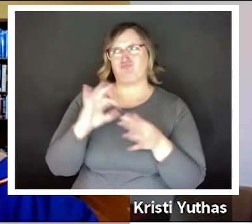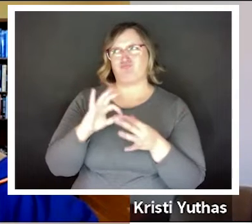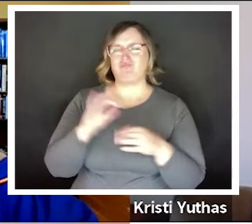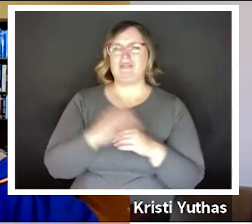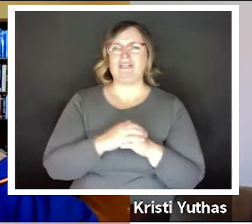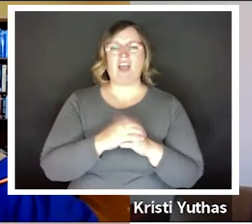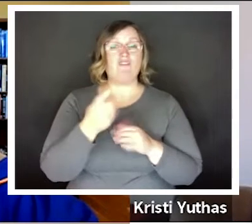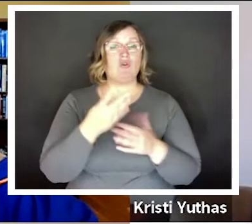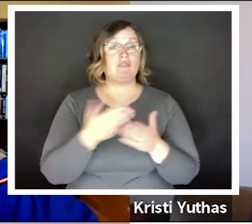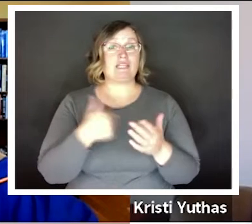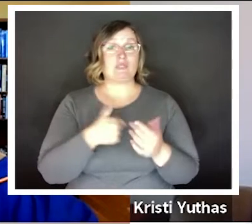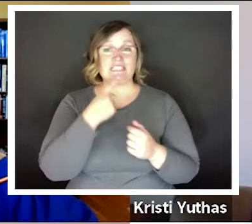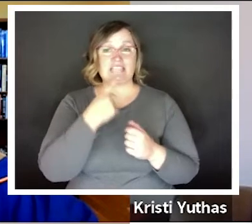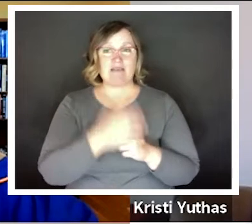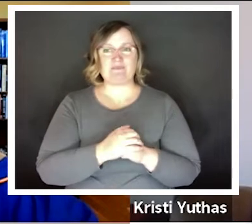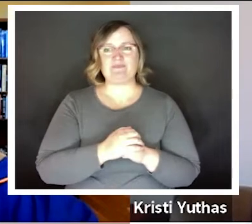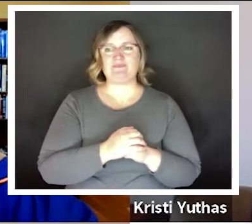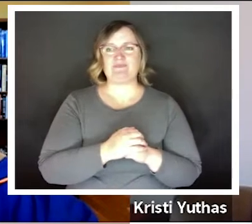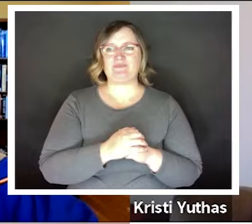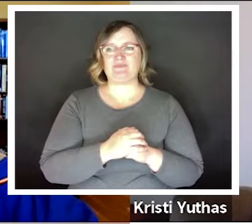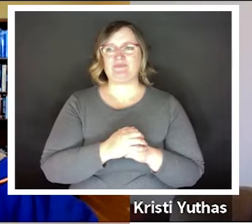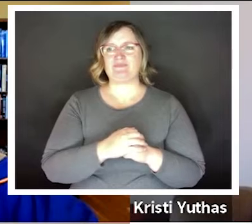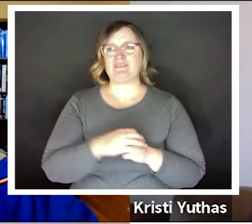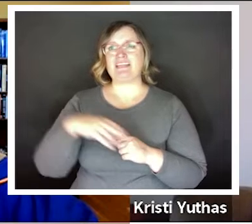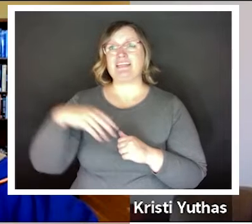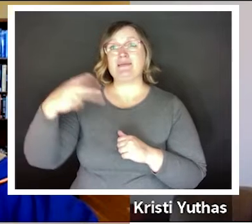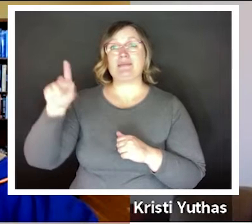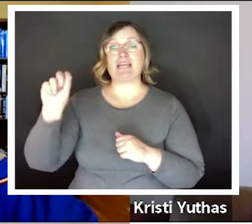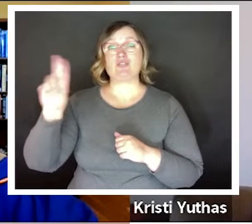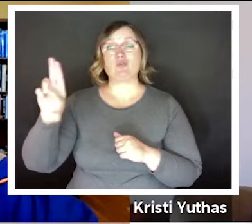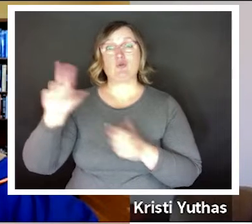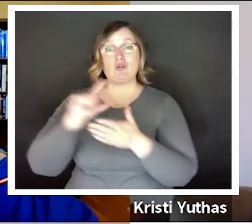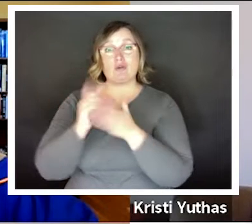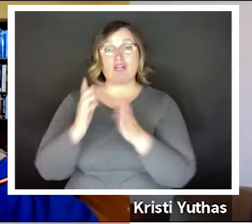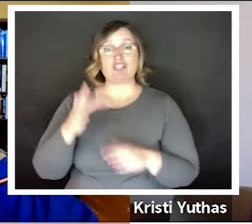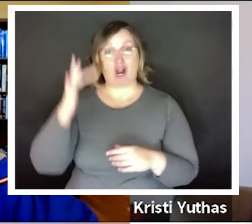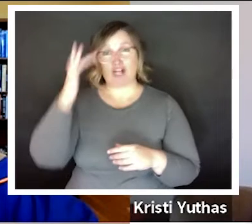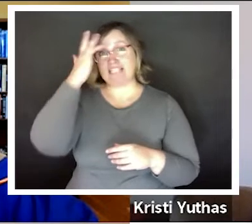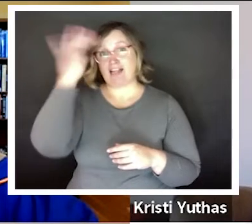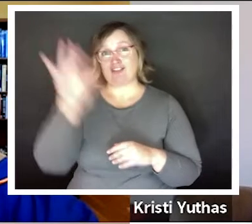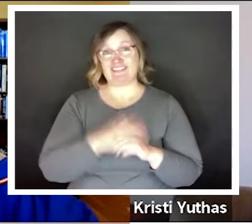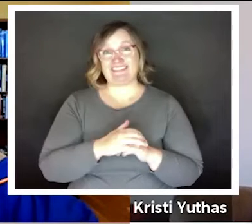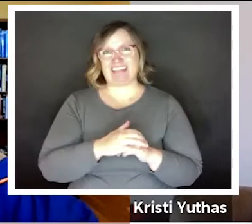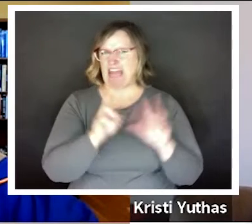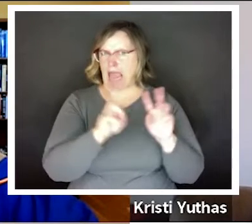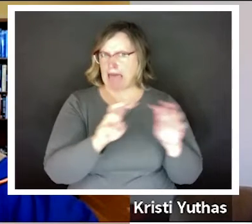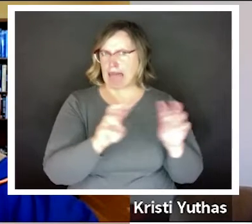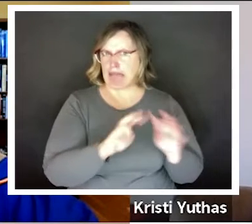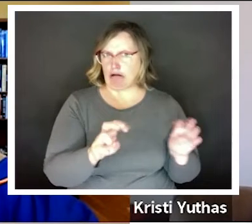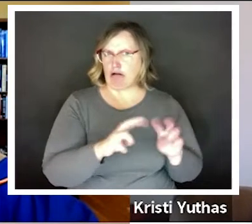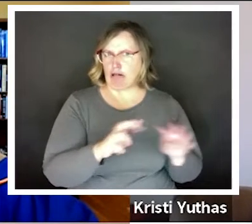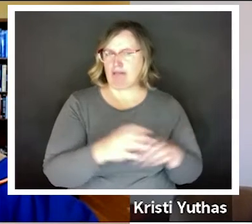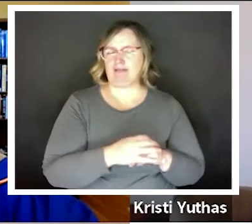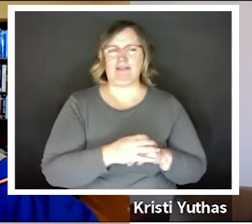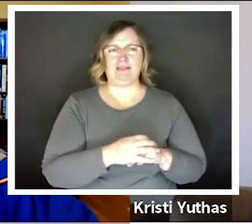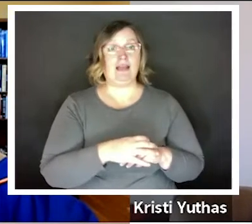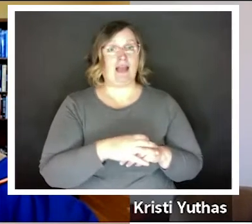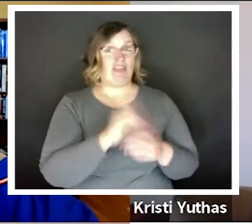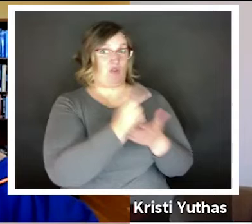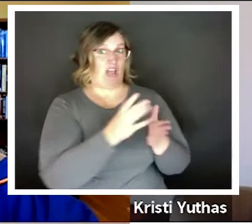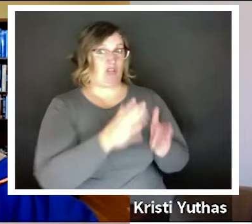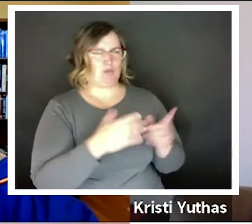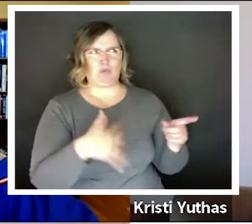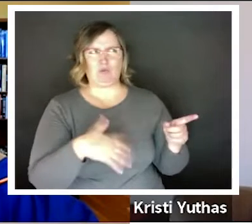a few things we say. Our PSU graduates are intelligent and analytical. Our PSU graduates